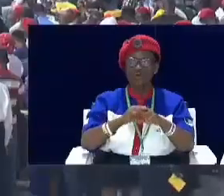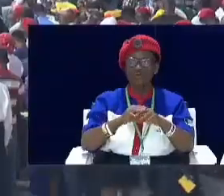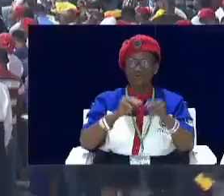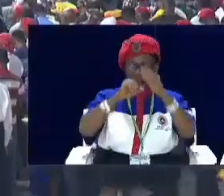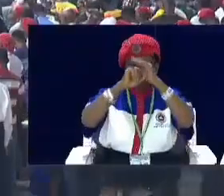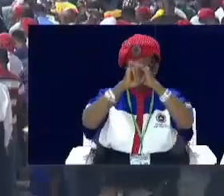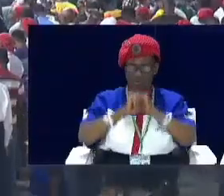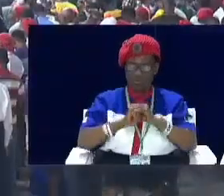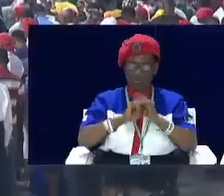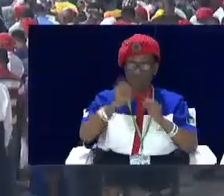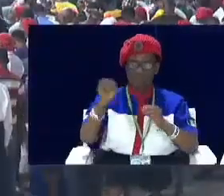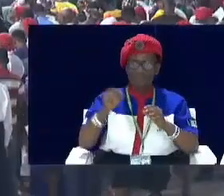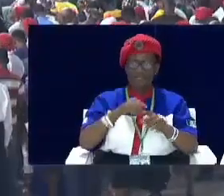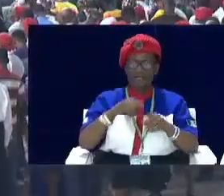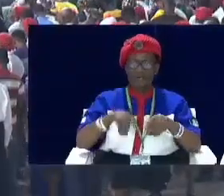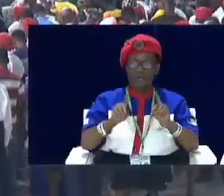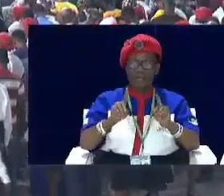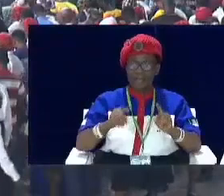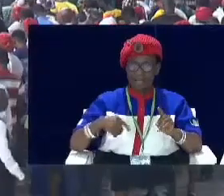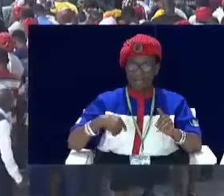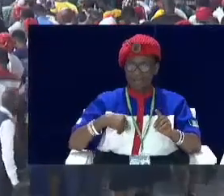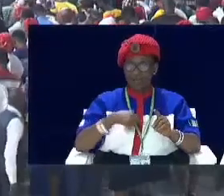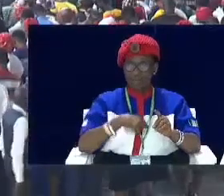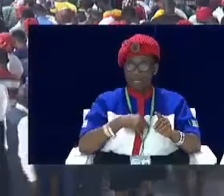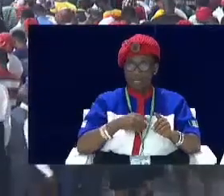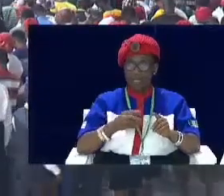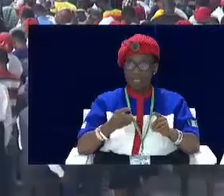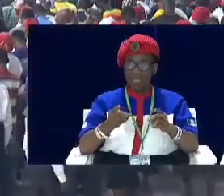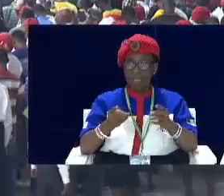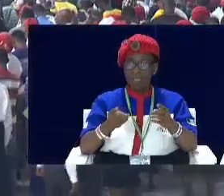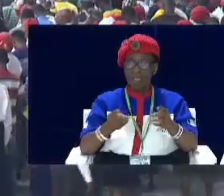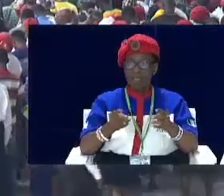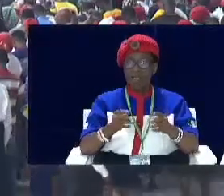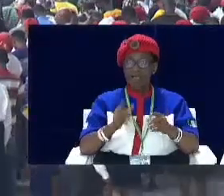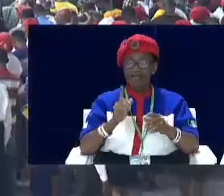While we wait for these new brothers and sisters to finish.